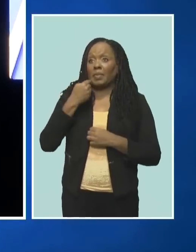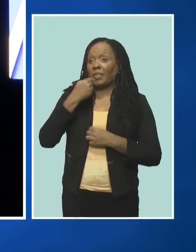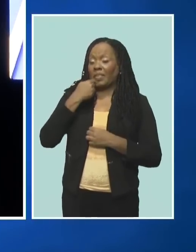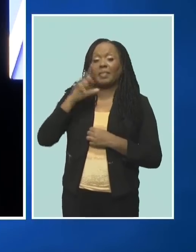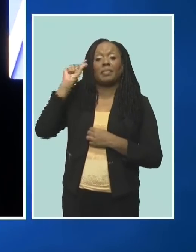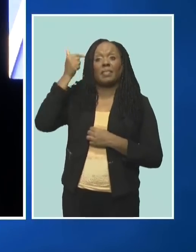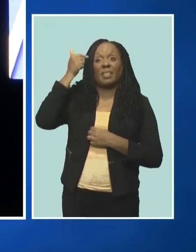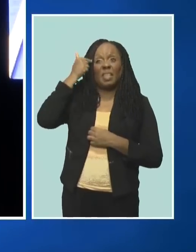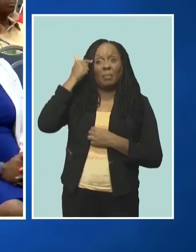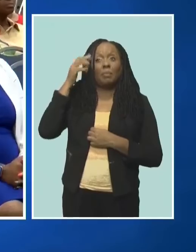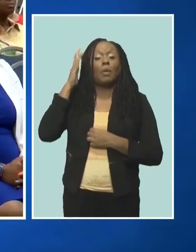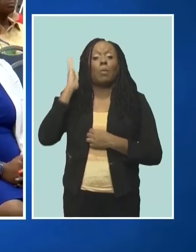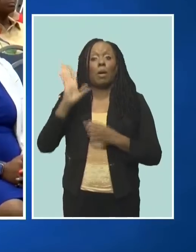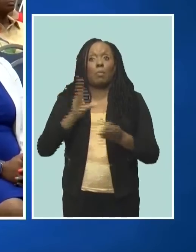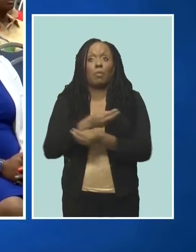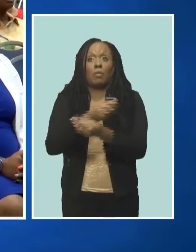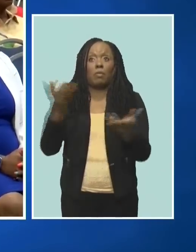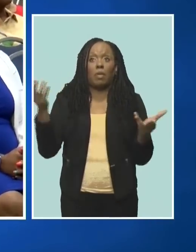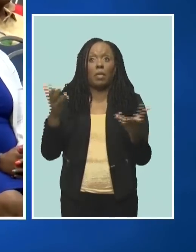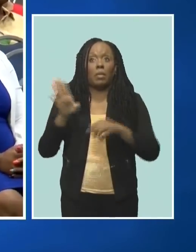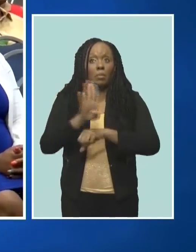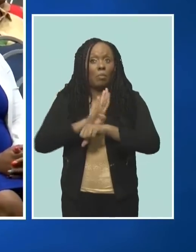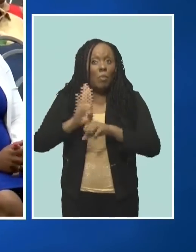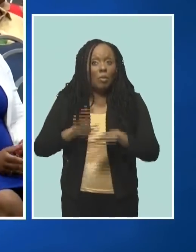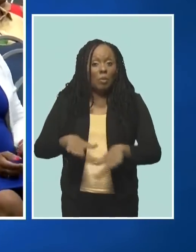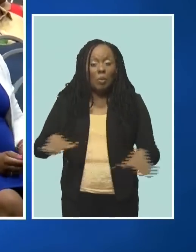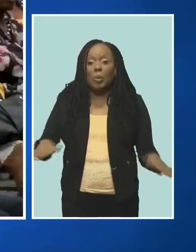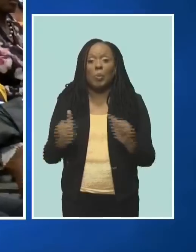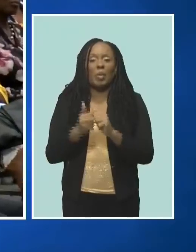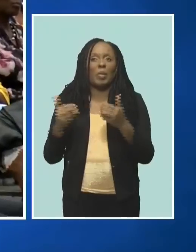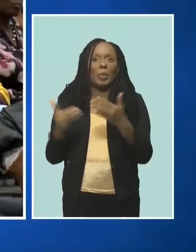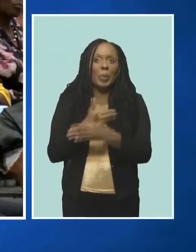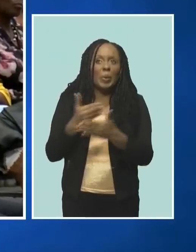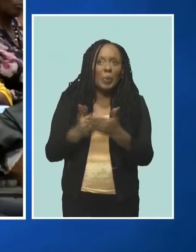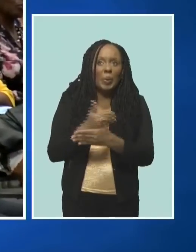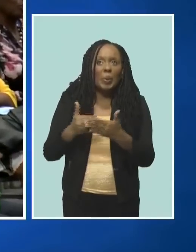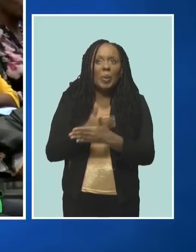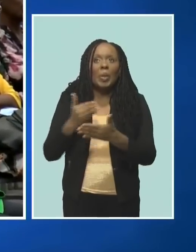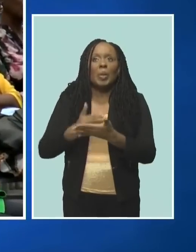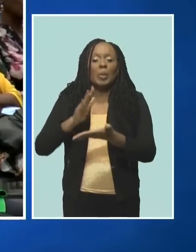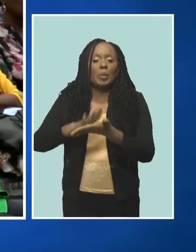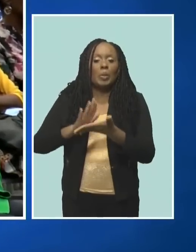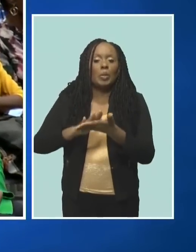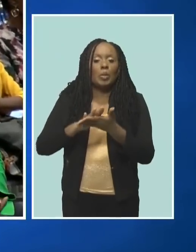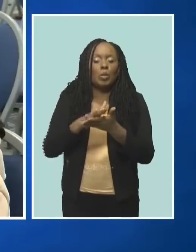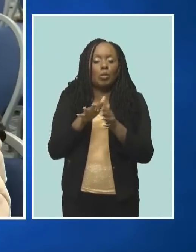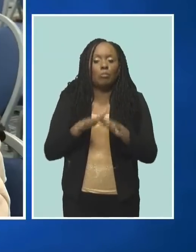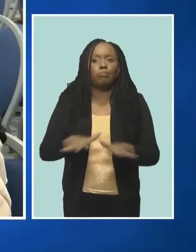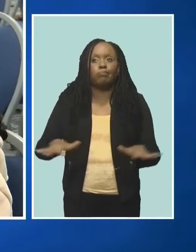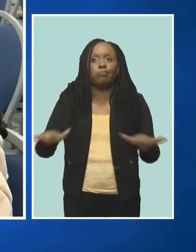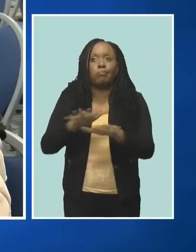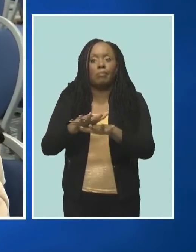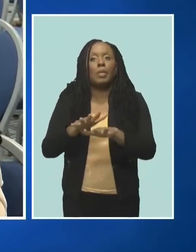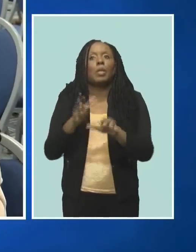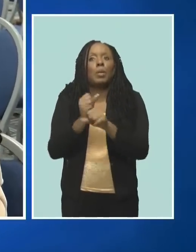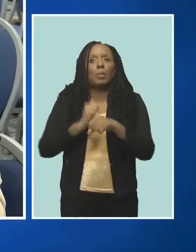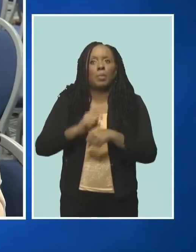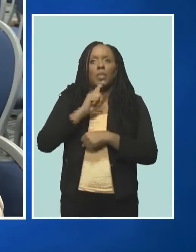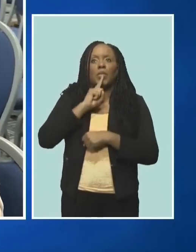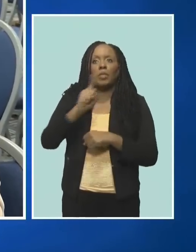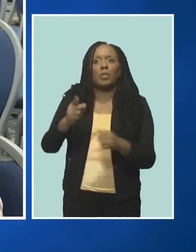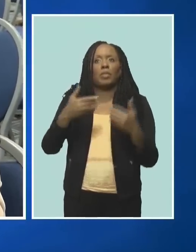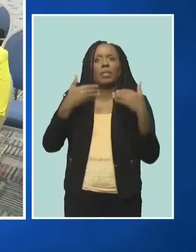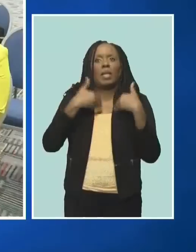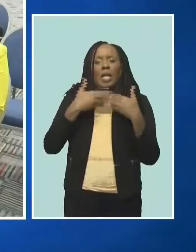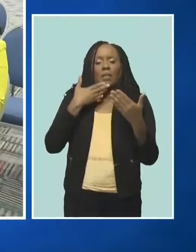that government intends to provide Barbadian children with modern, fit-for-purpose school plans. She says the notion of sending children